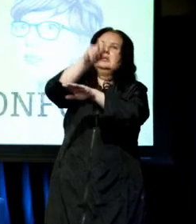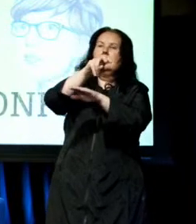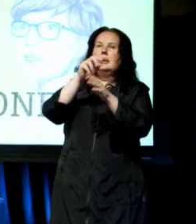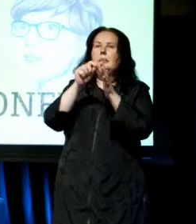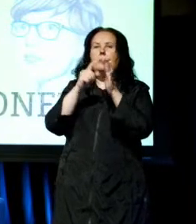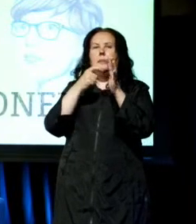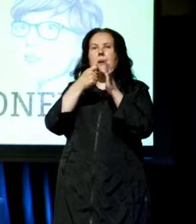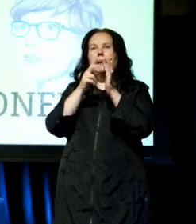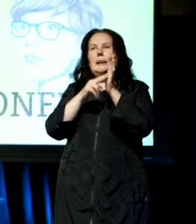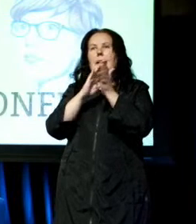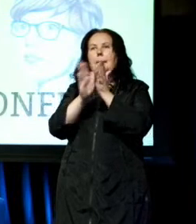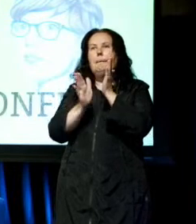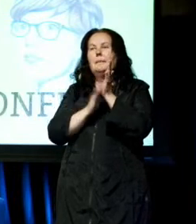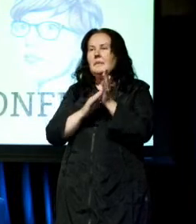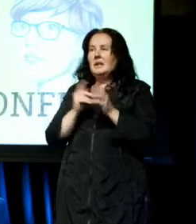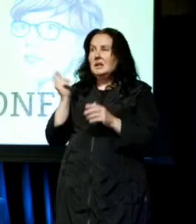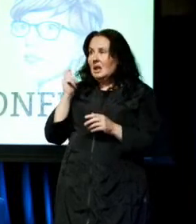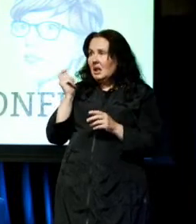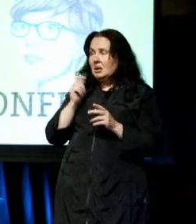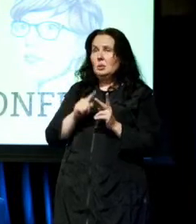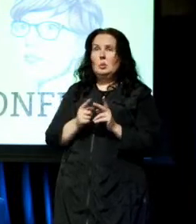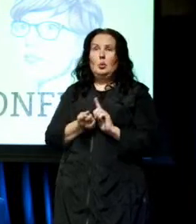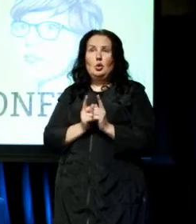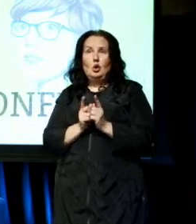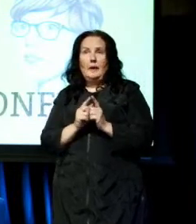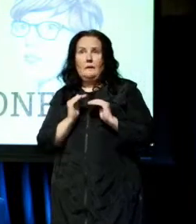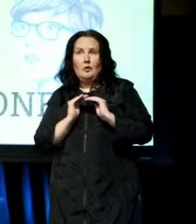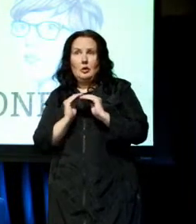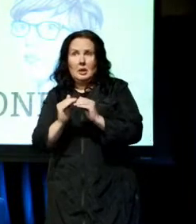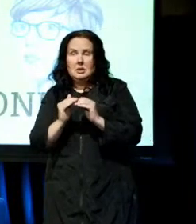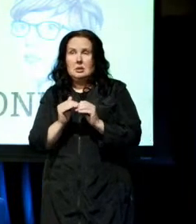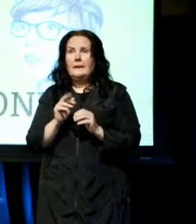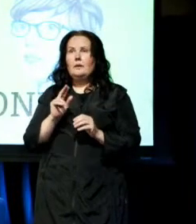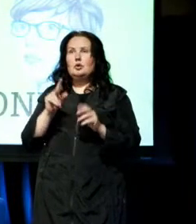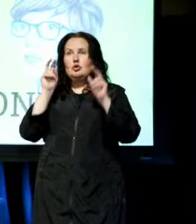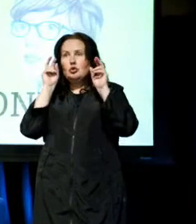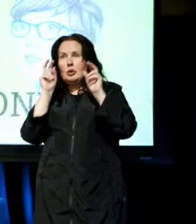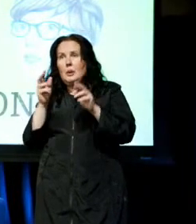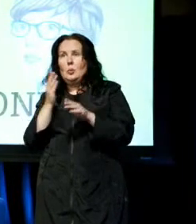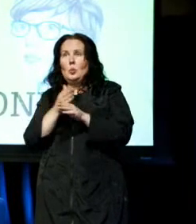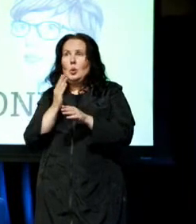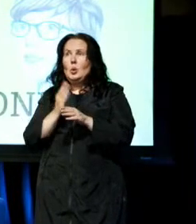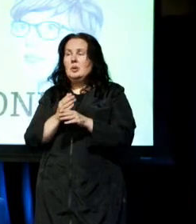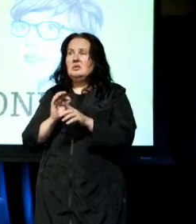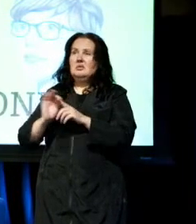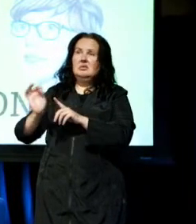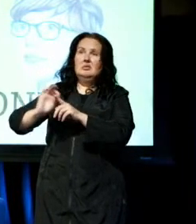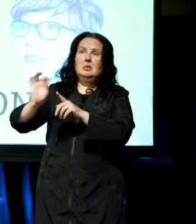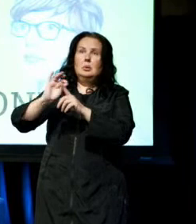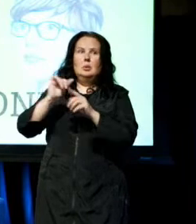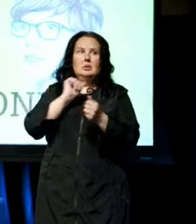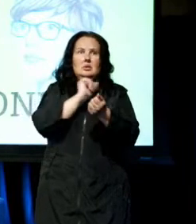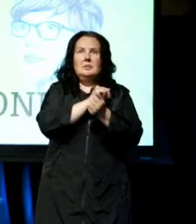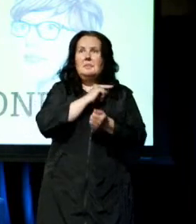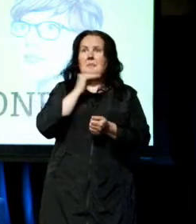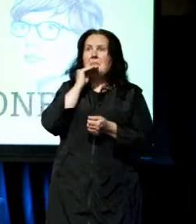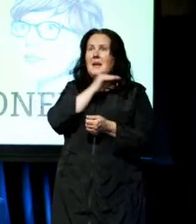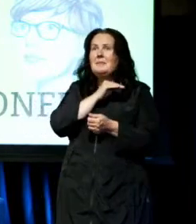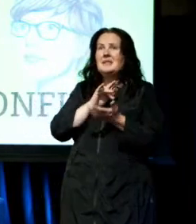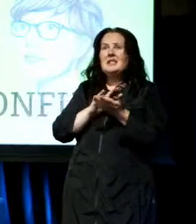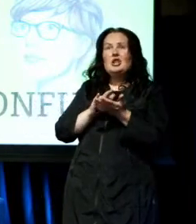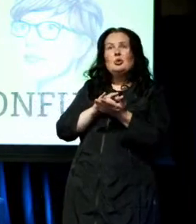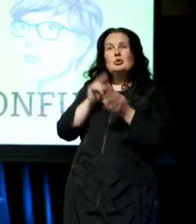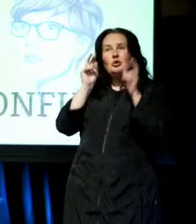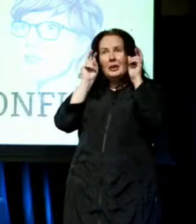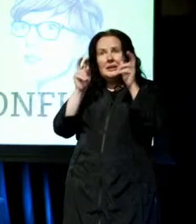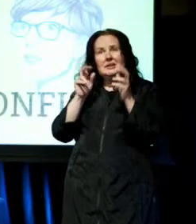it's taxis or, you know, alternative rides for train works or getting trapped in Melbourne Central. You know, there's lots of things you have to